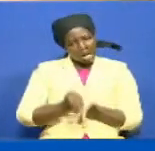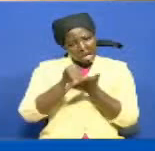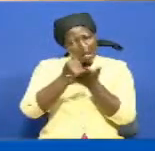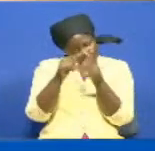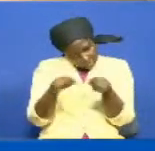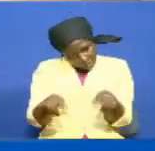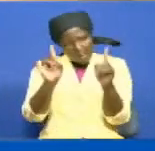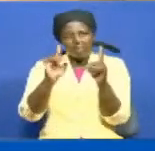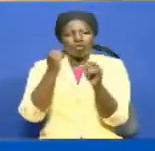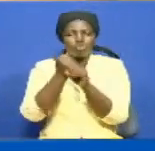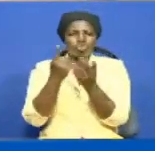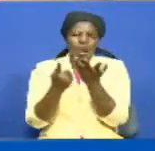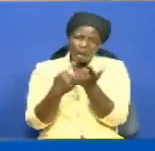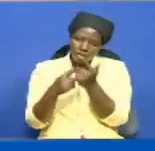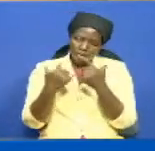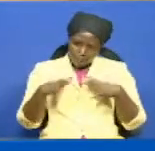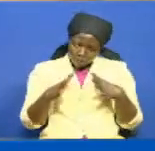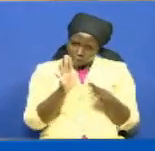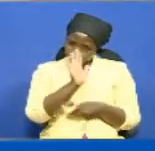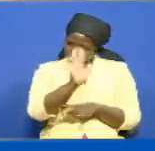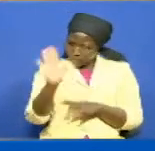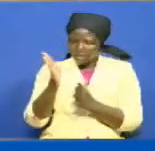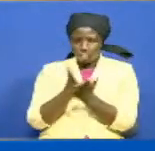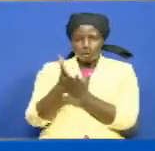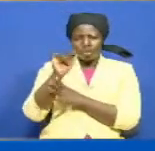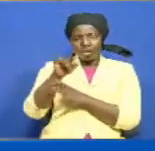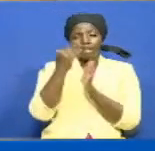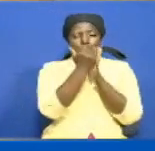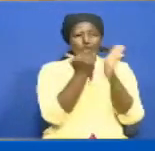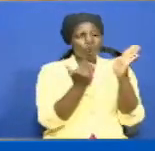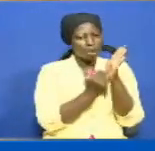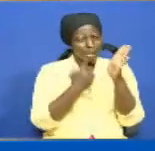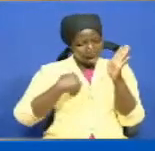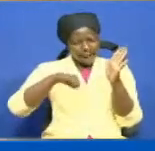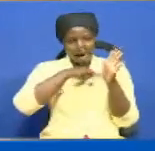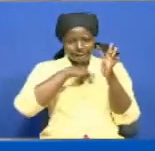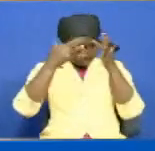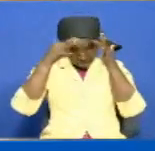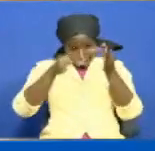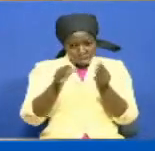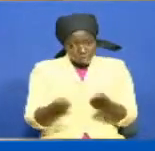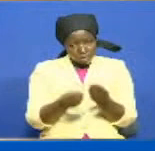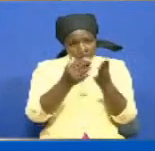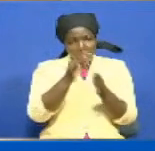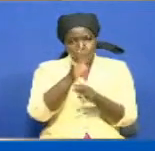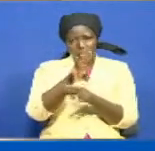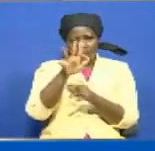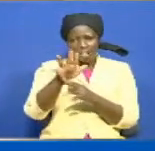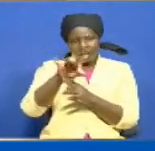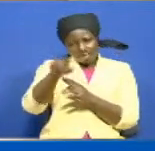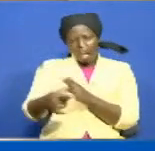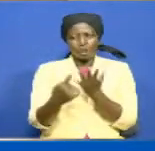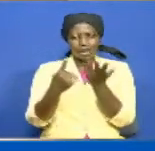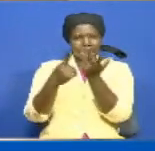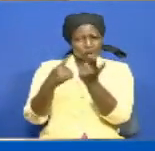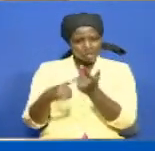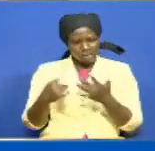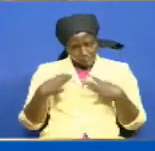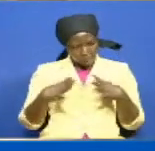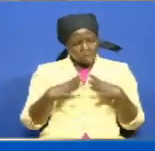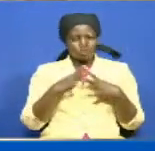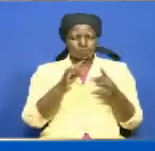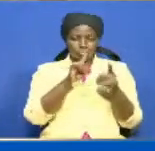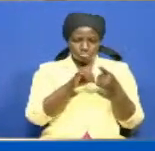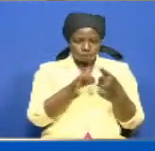census. Through this initiative, we have decided to donate 45,000 census gadgets to 5